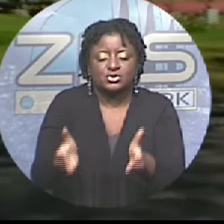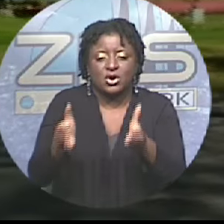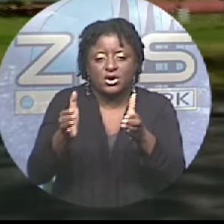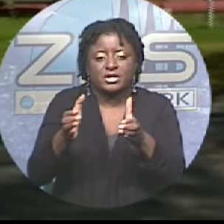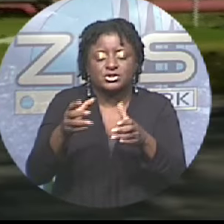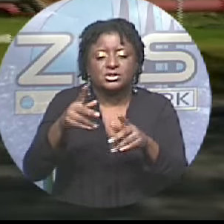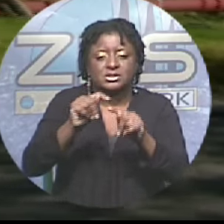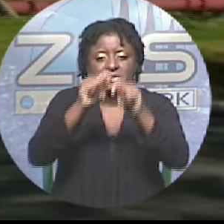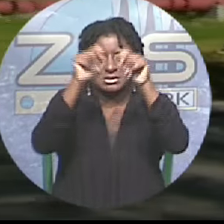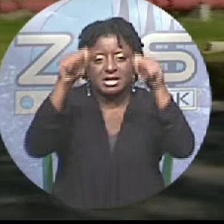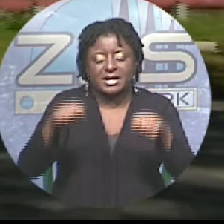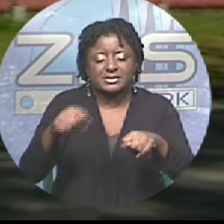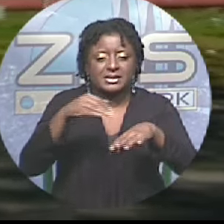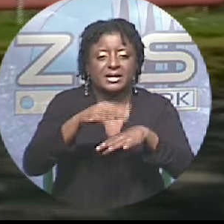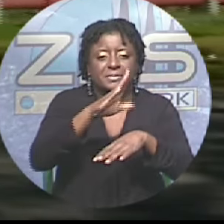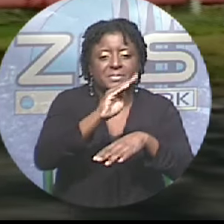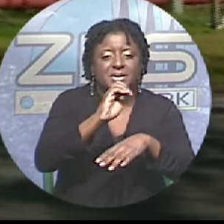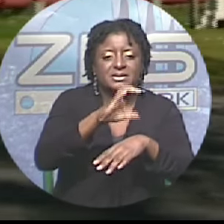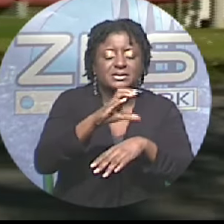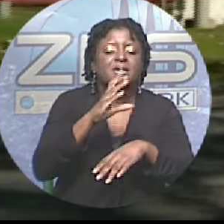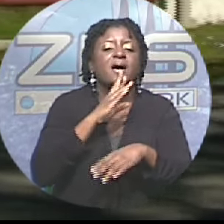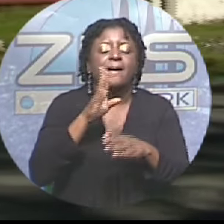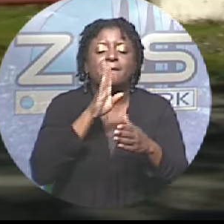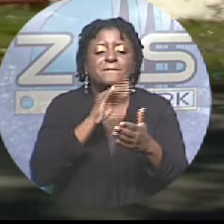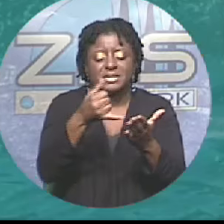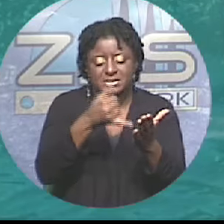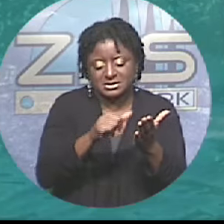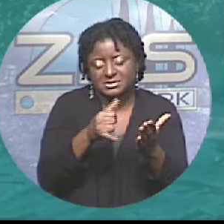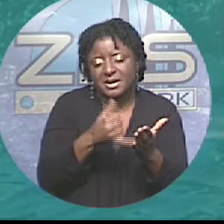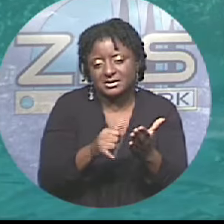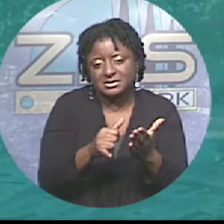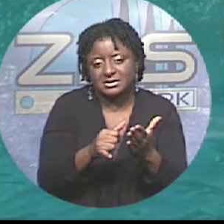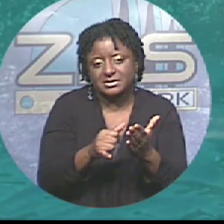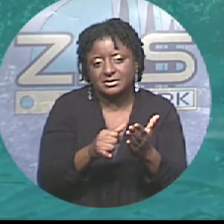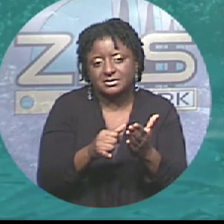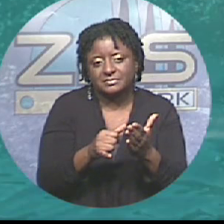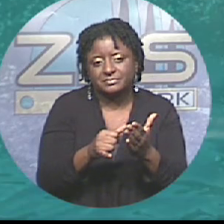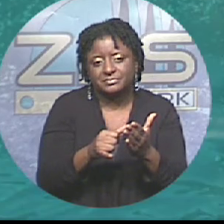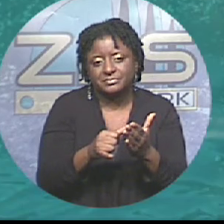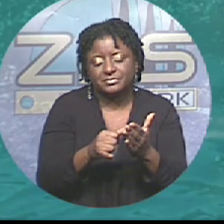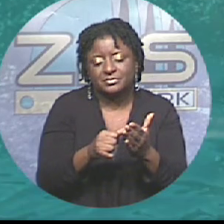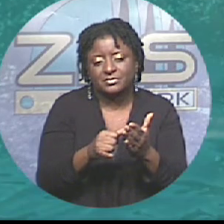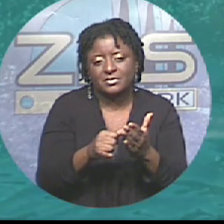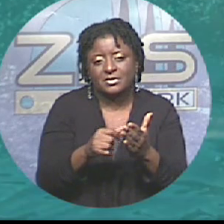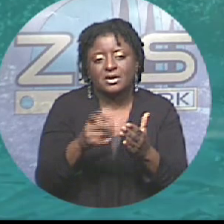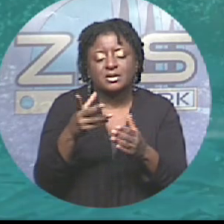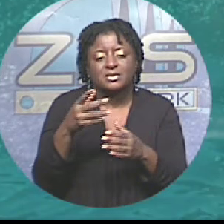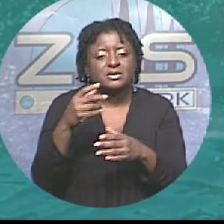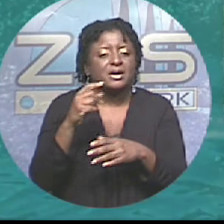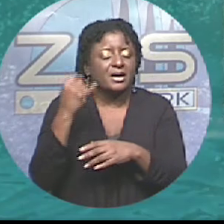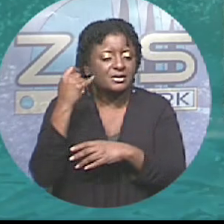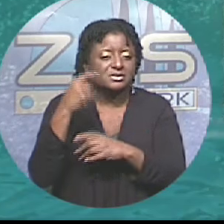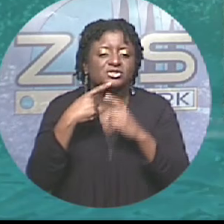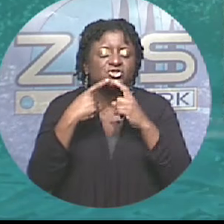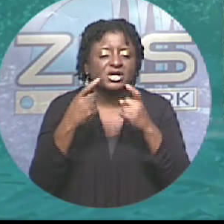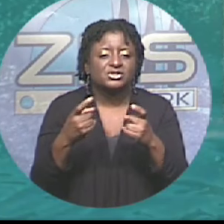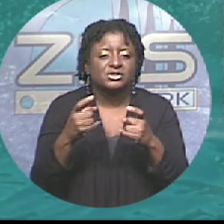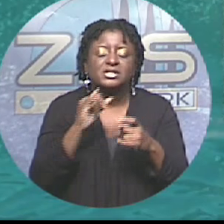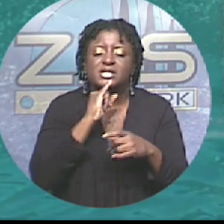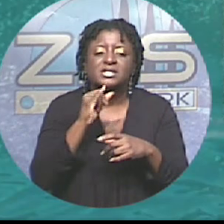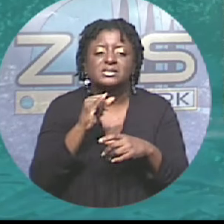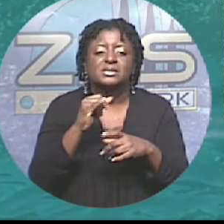repaired where leaks are found. U.S. firm Coastal Systems International had suggested a wall to capture leaked oil, but that is on